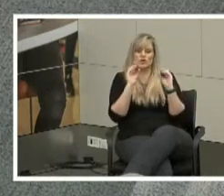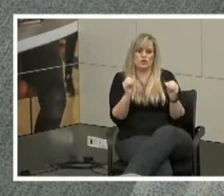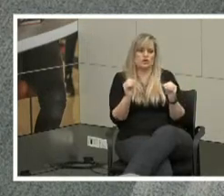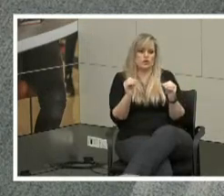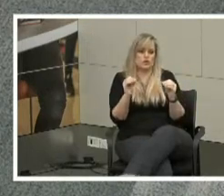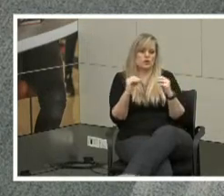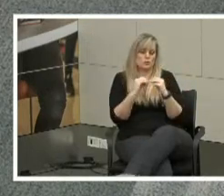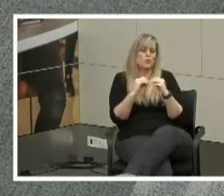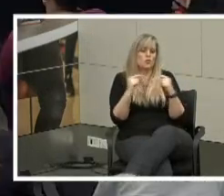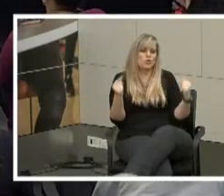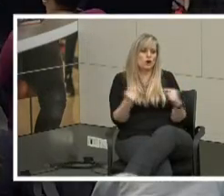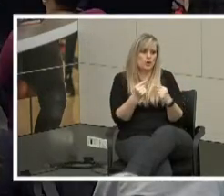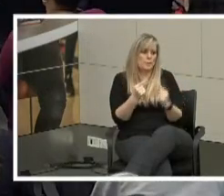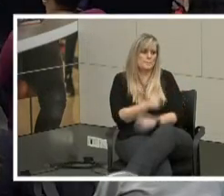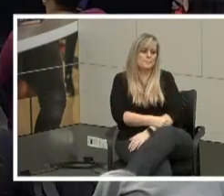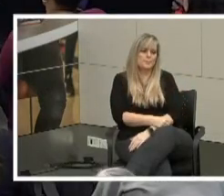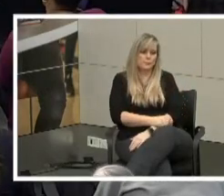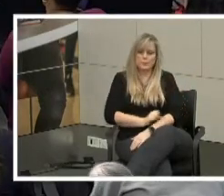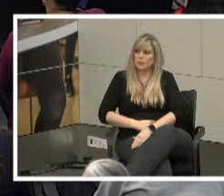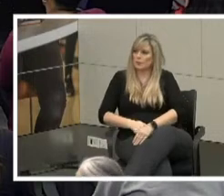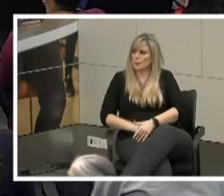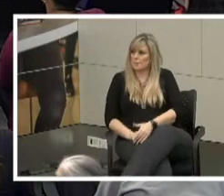harm thank